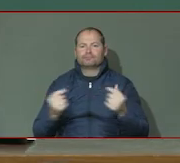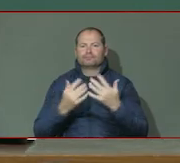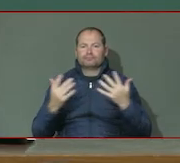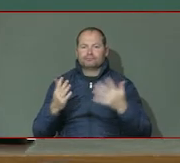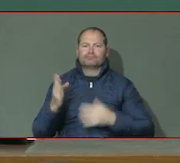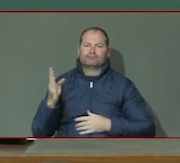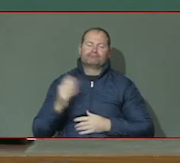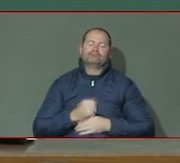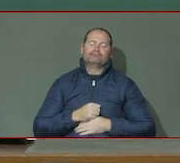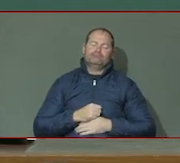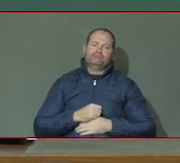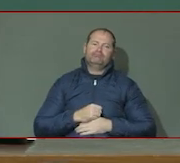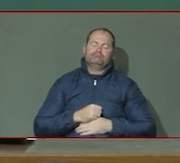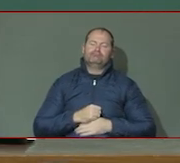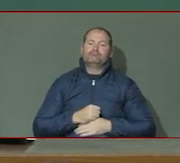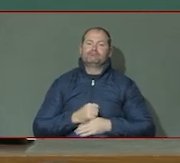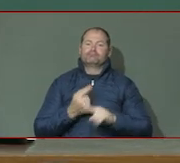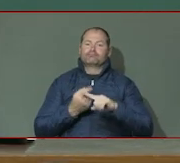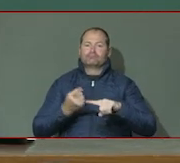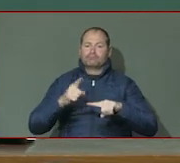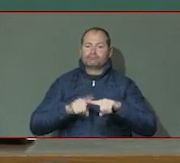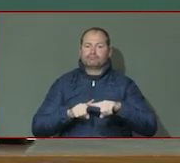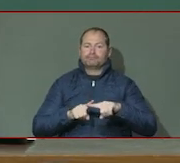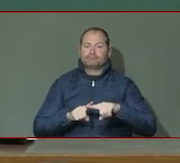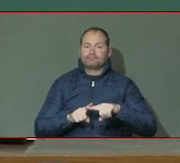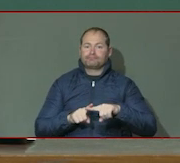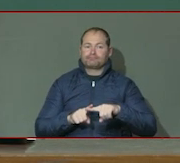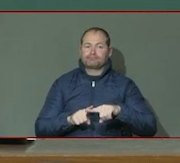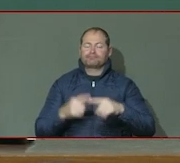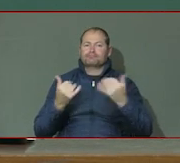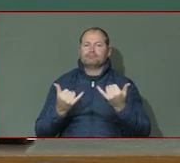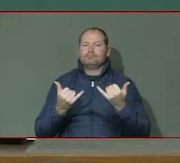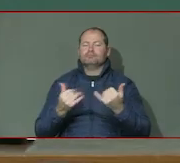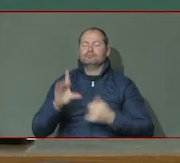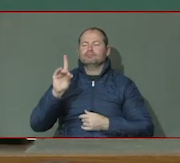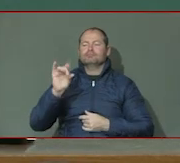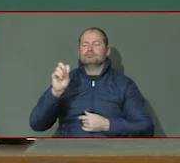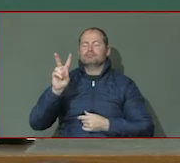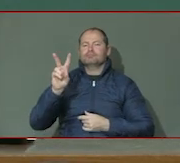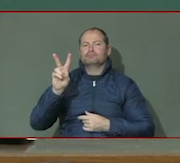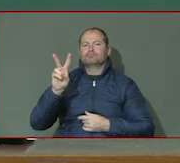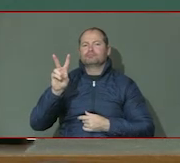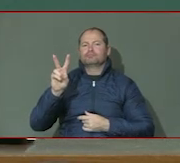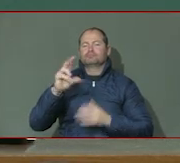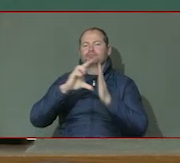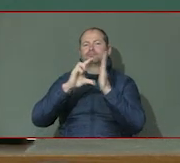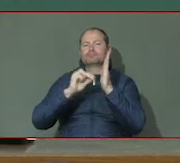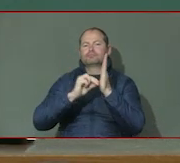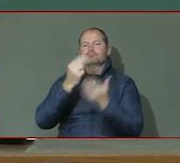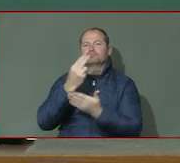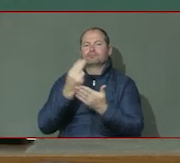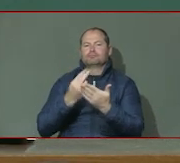now, in this case, where do we put our dividends normally? In which note in the balance